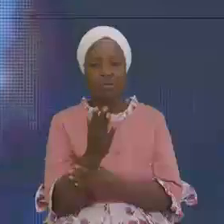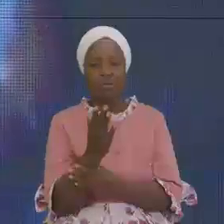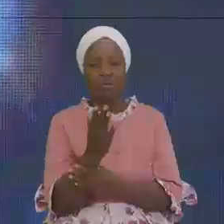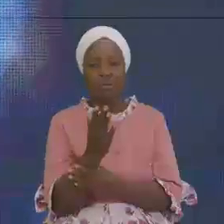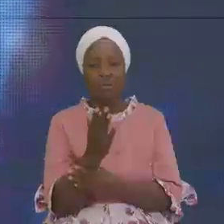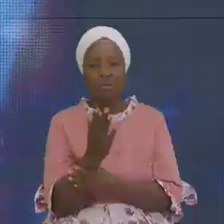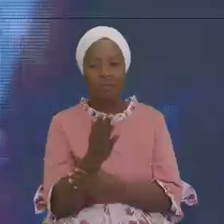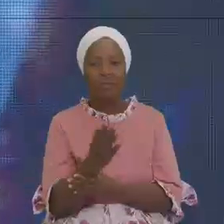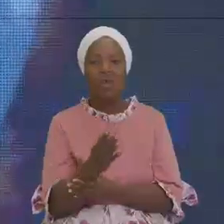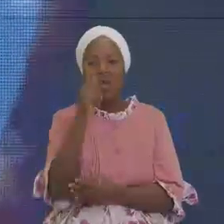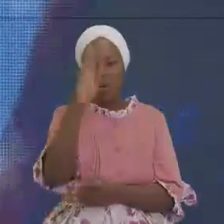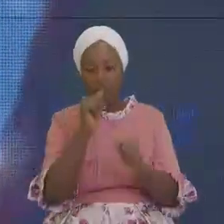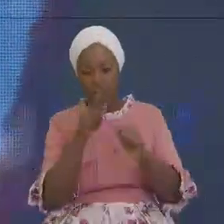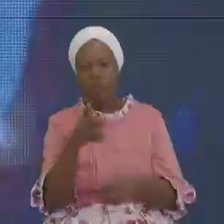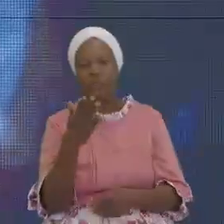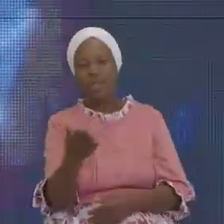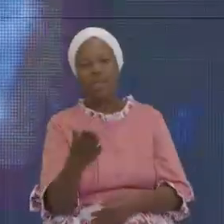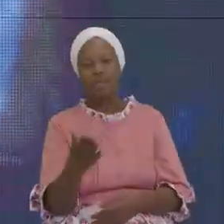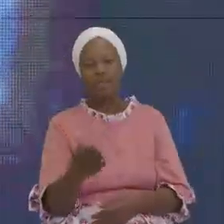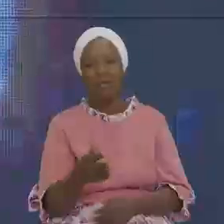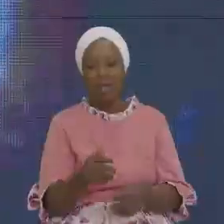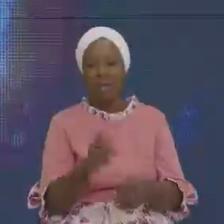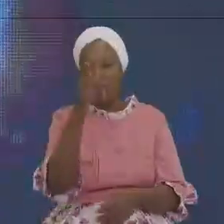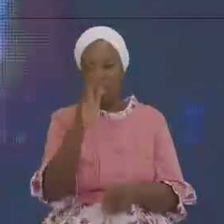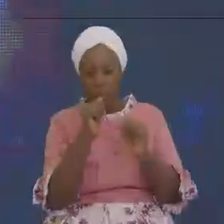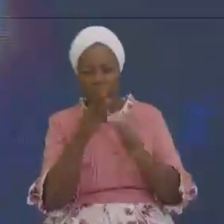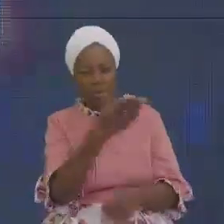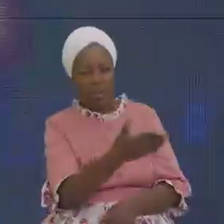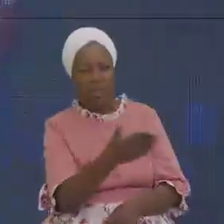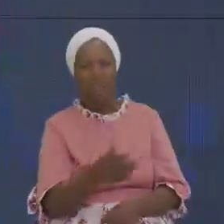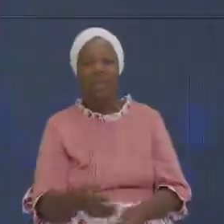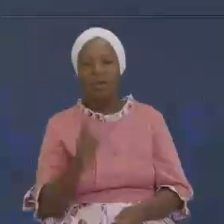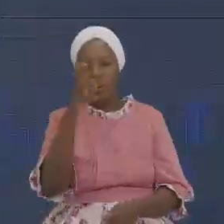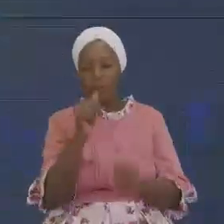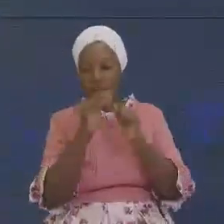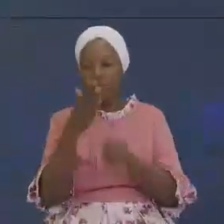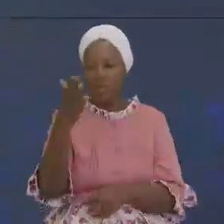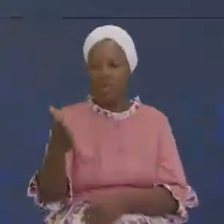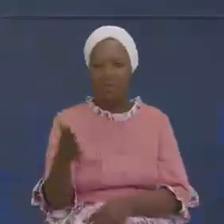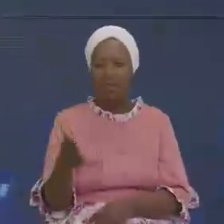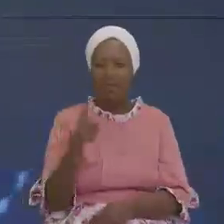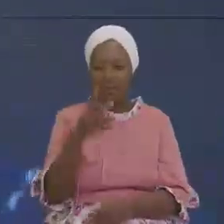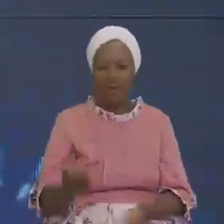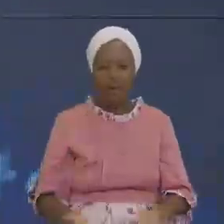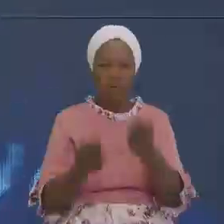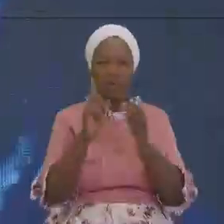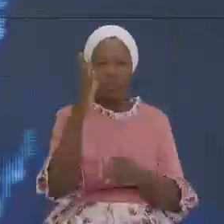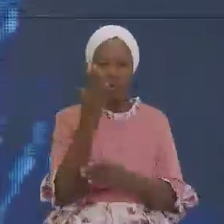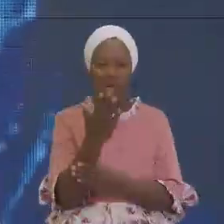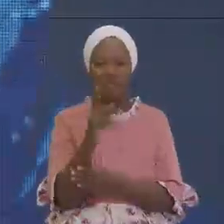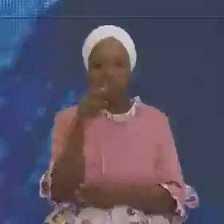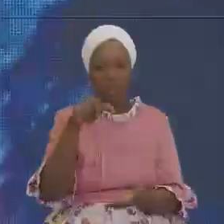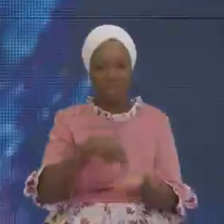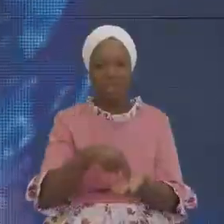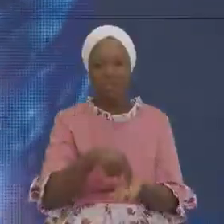God bless you there. God bless you there. God bless you there. You're raising up your hand, you stand up.